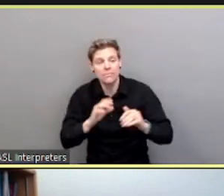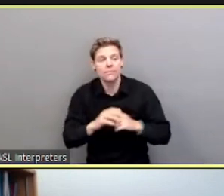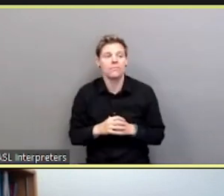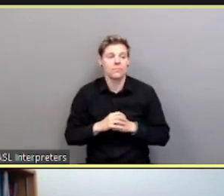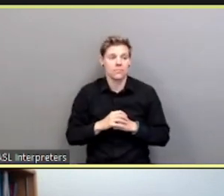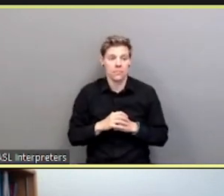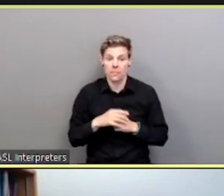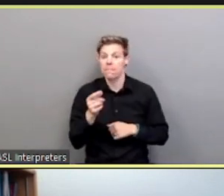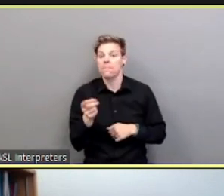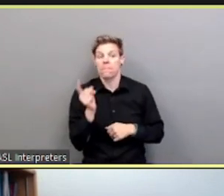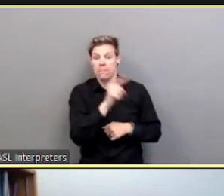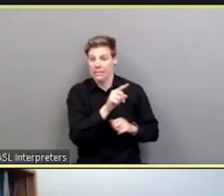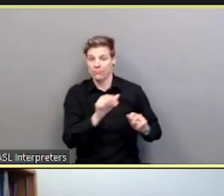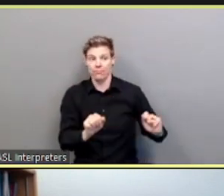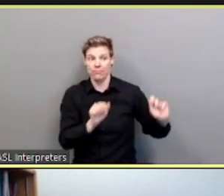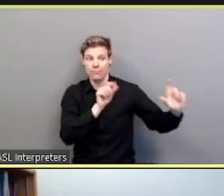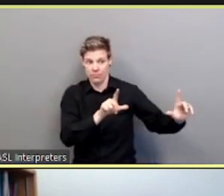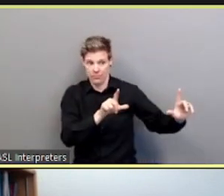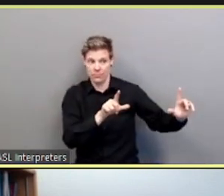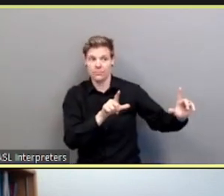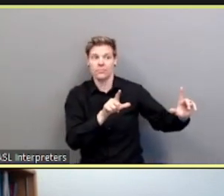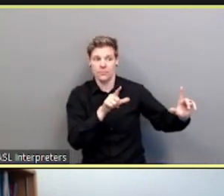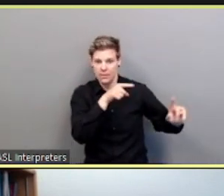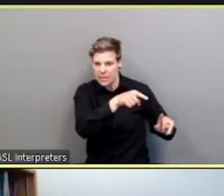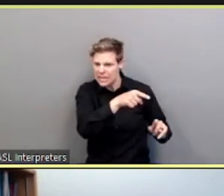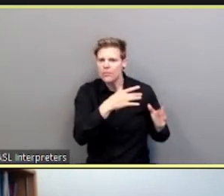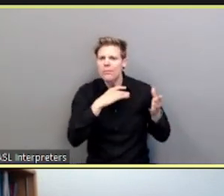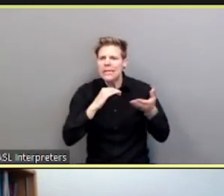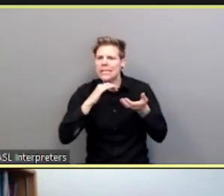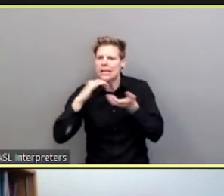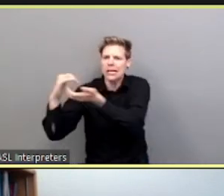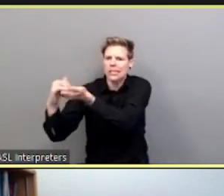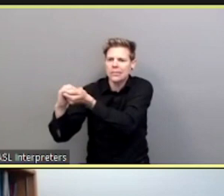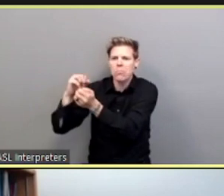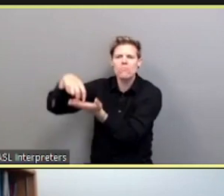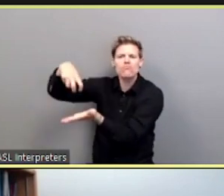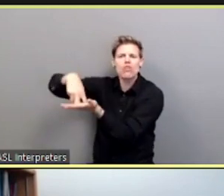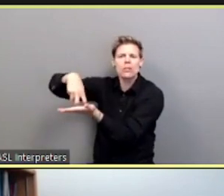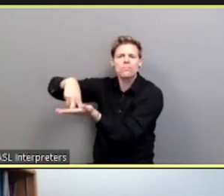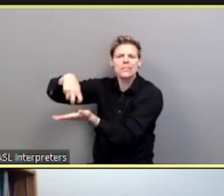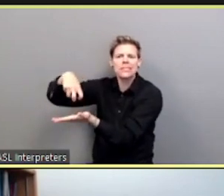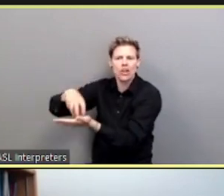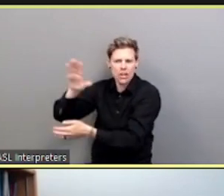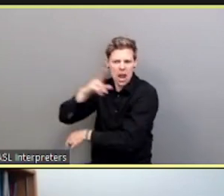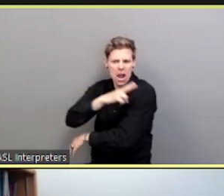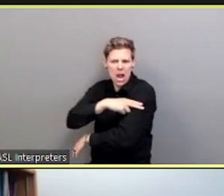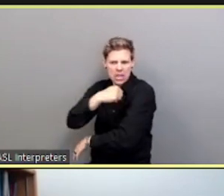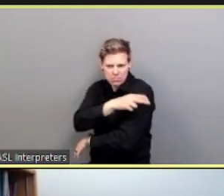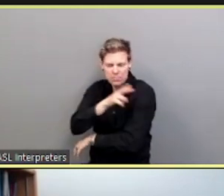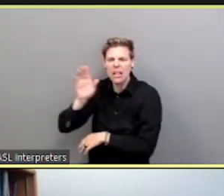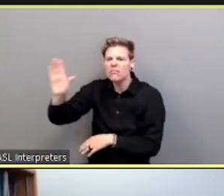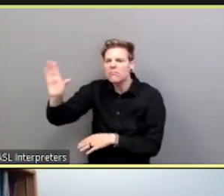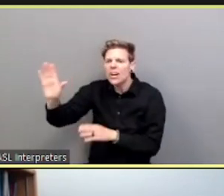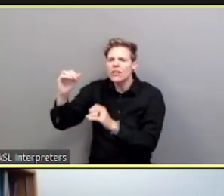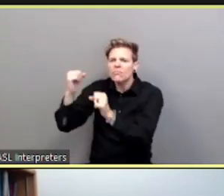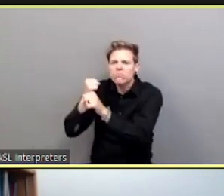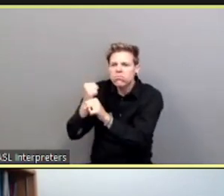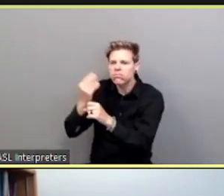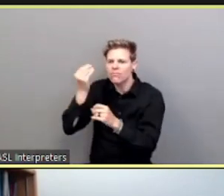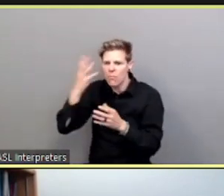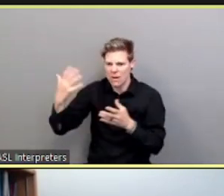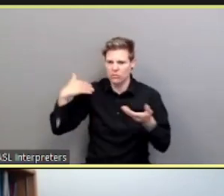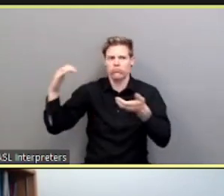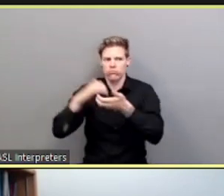from our partnership with some modelers at Presbyterian. So they use our epi surveillance data